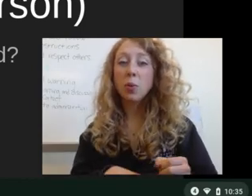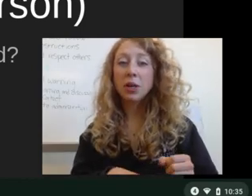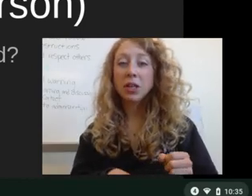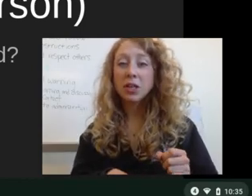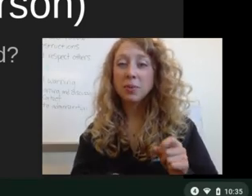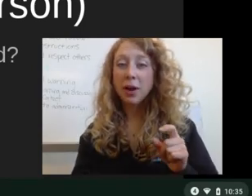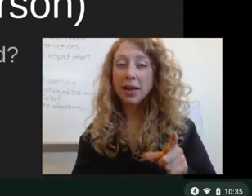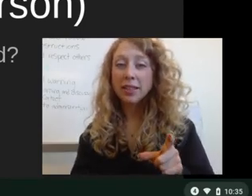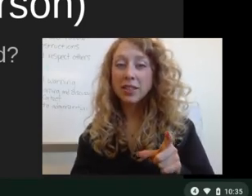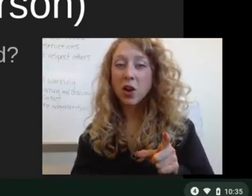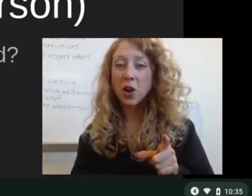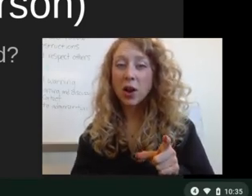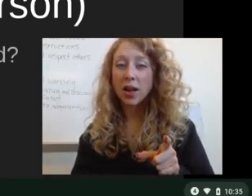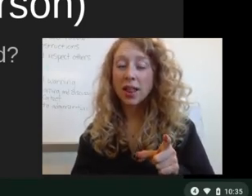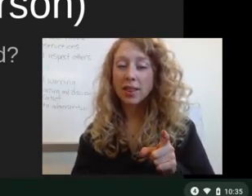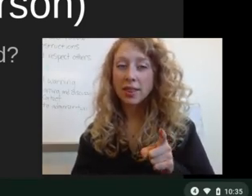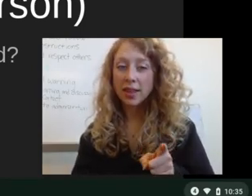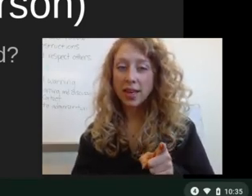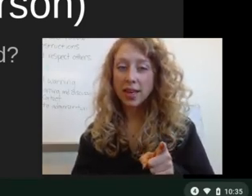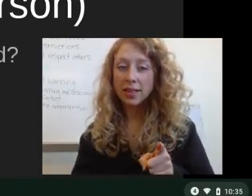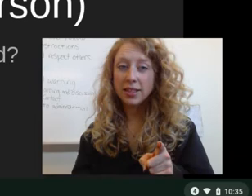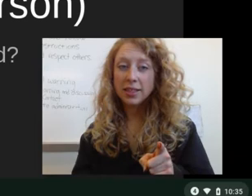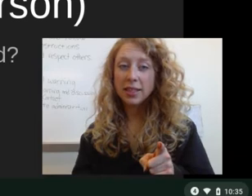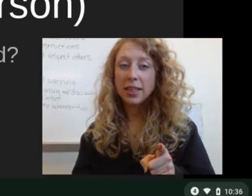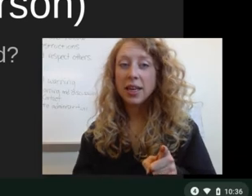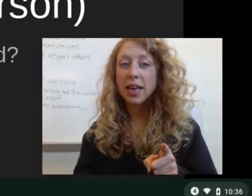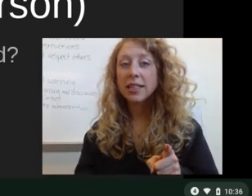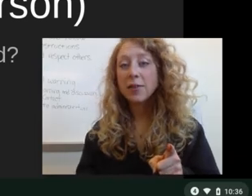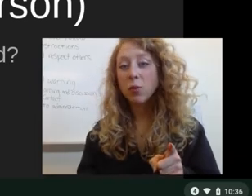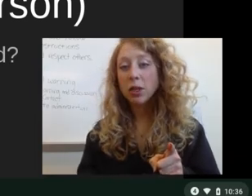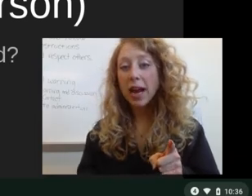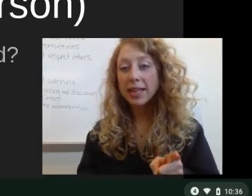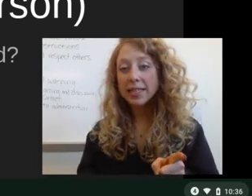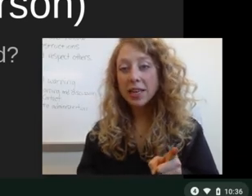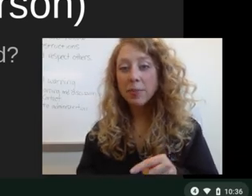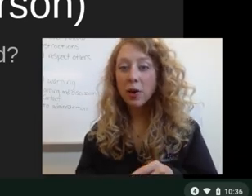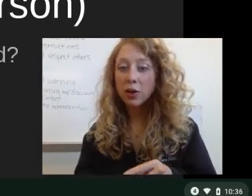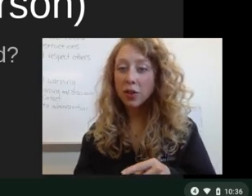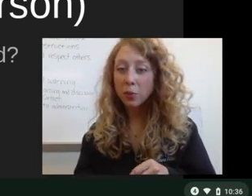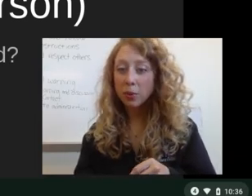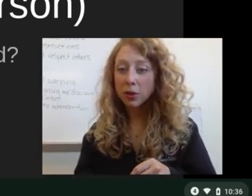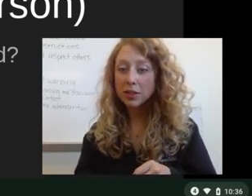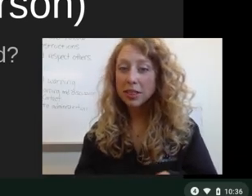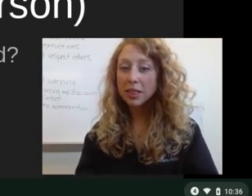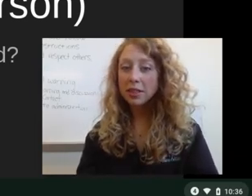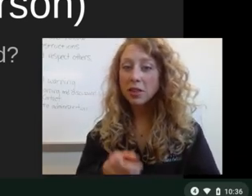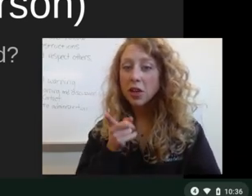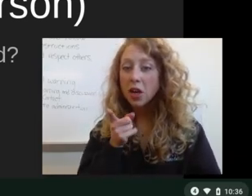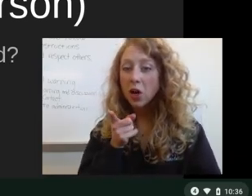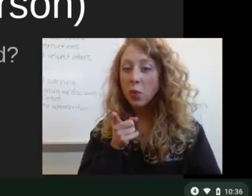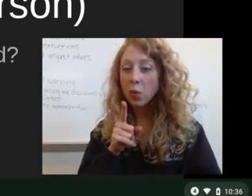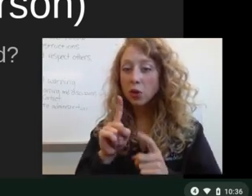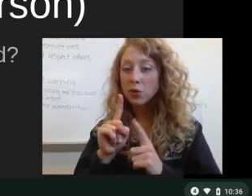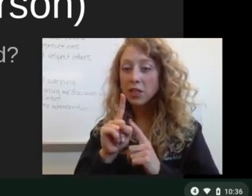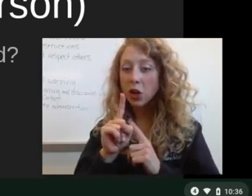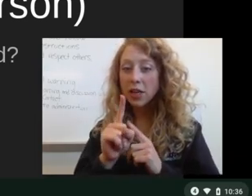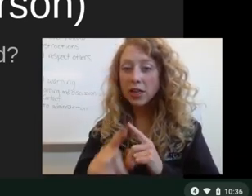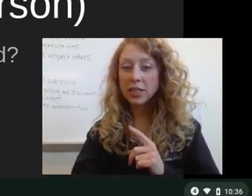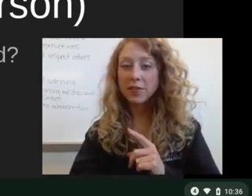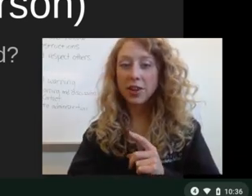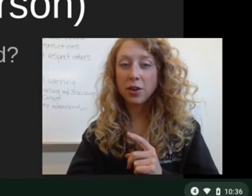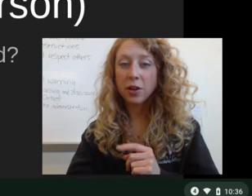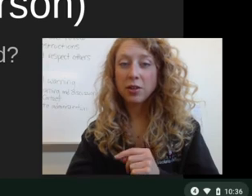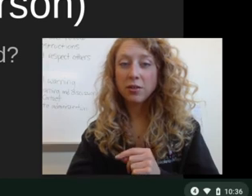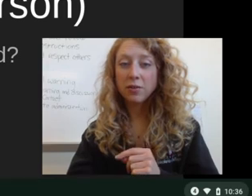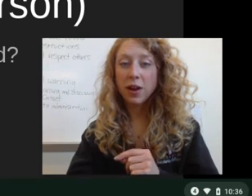So what we're going to practice on these is if we're asking about another person, we're using our